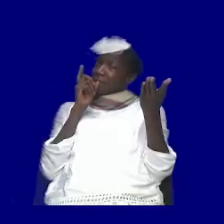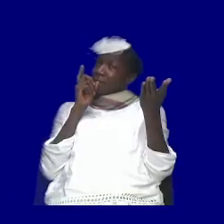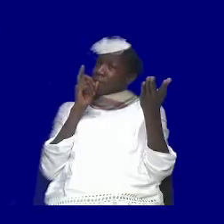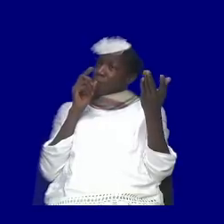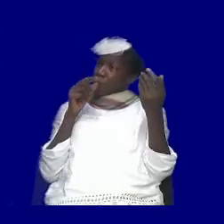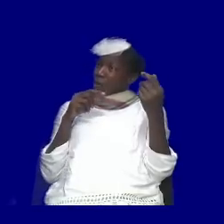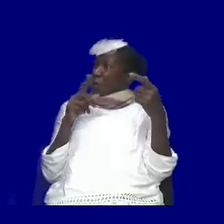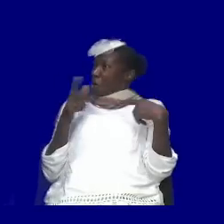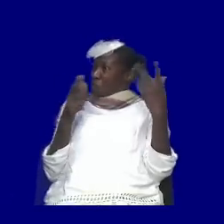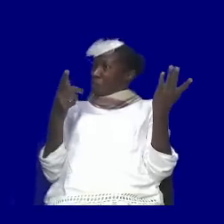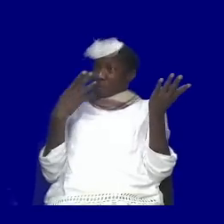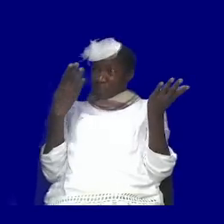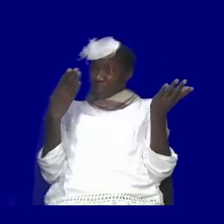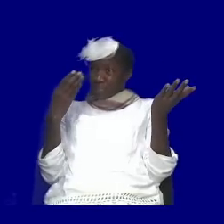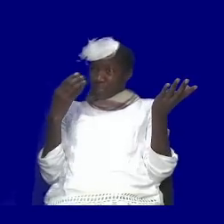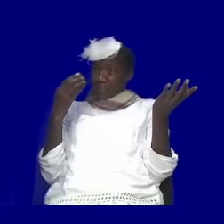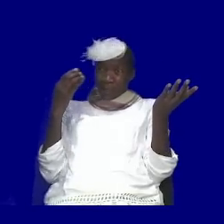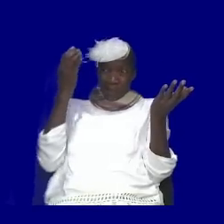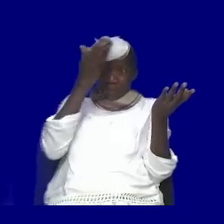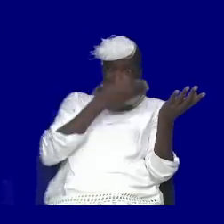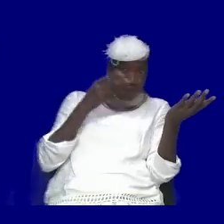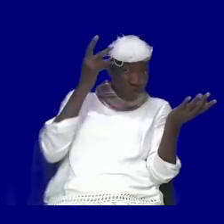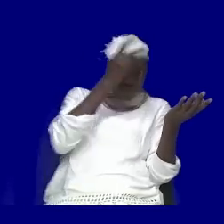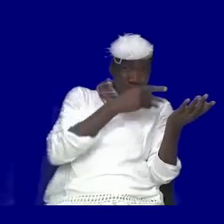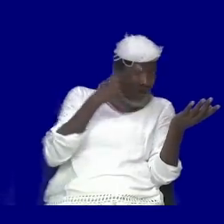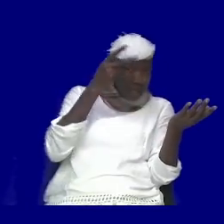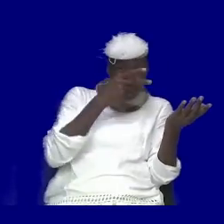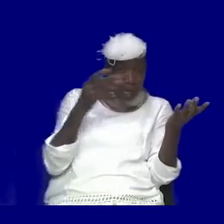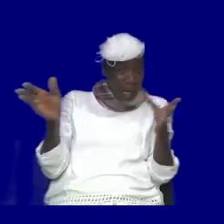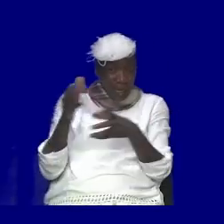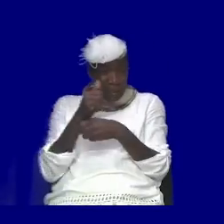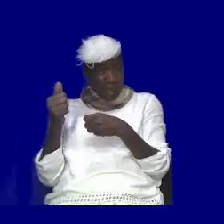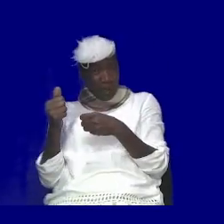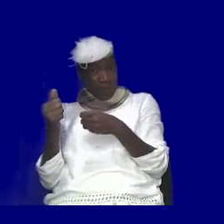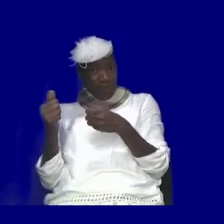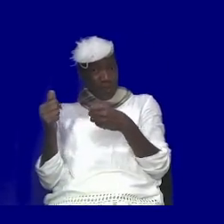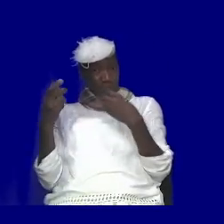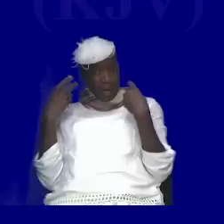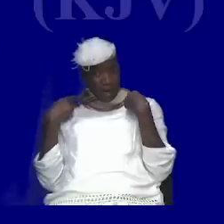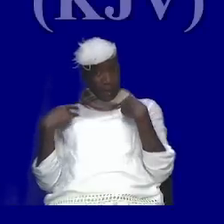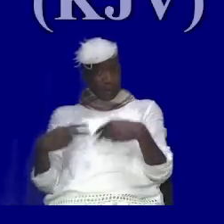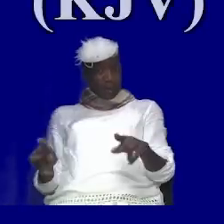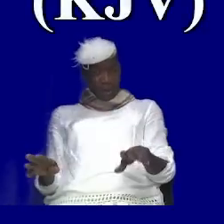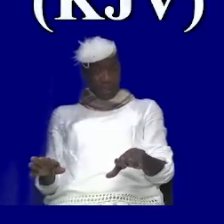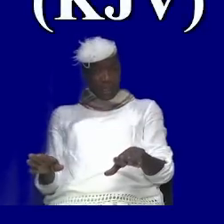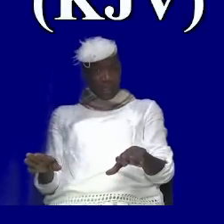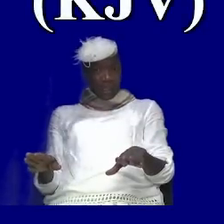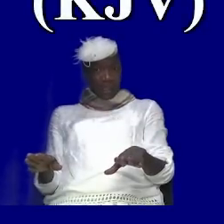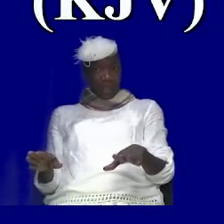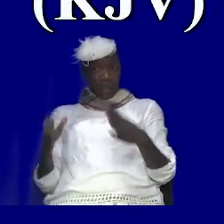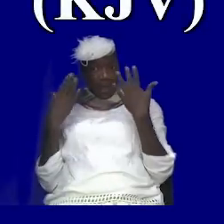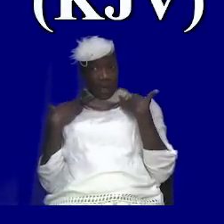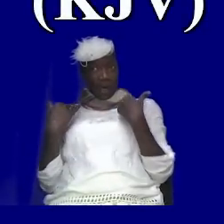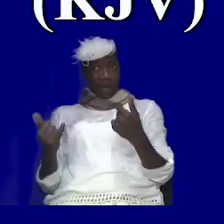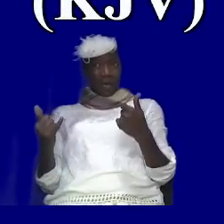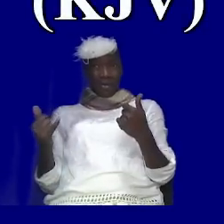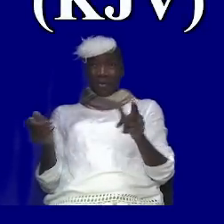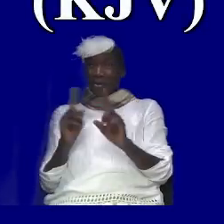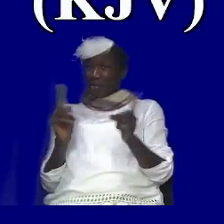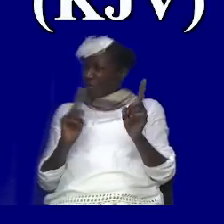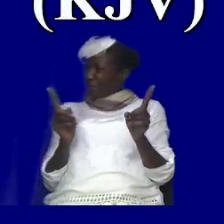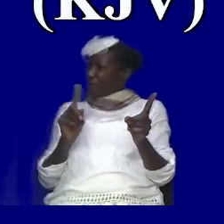When saw we thee a stranger and took thee in, or naked and clothed thee? Or